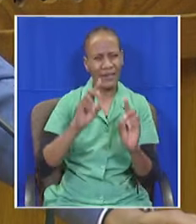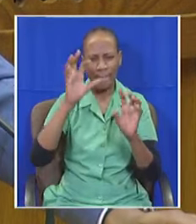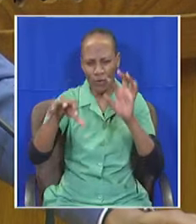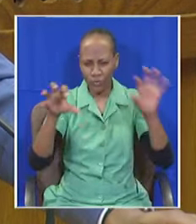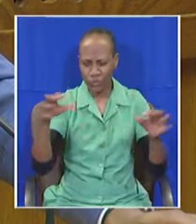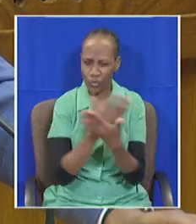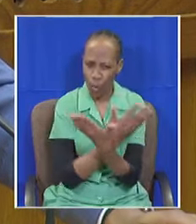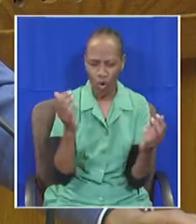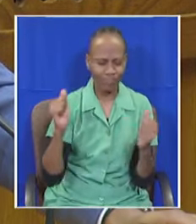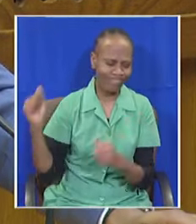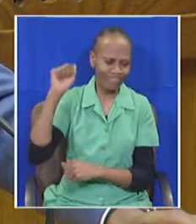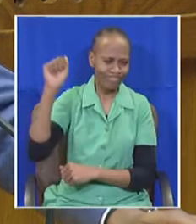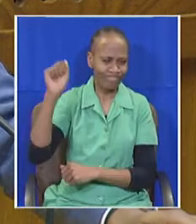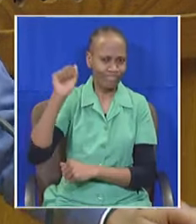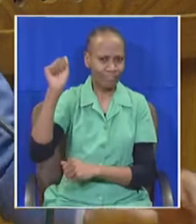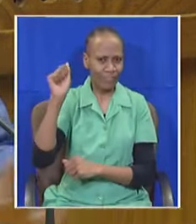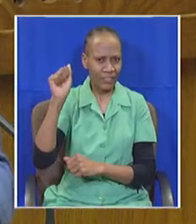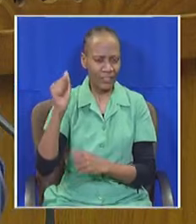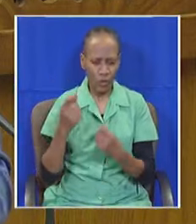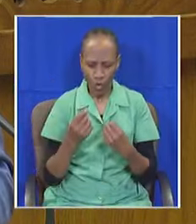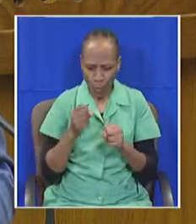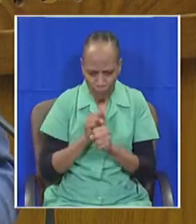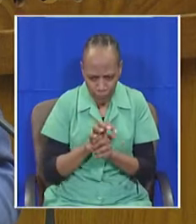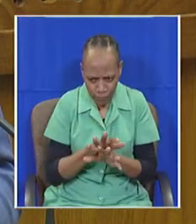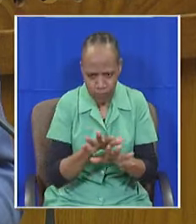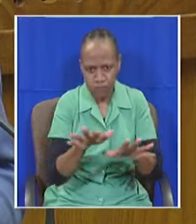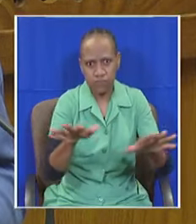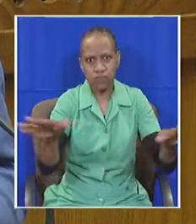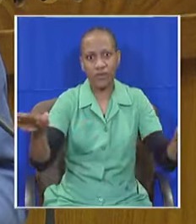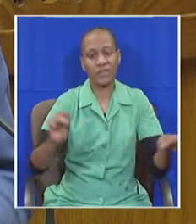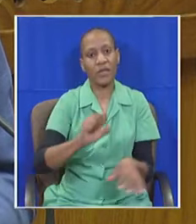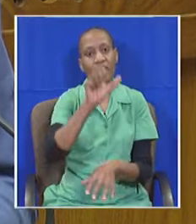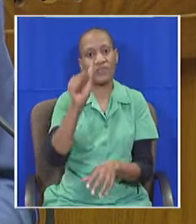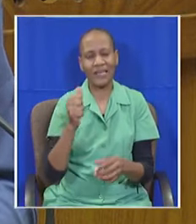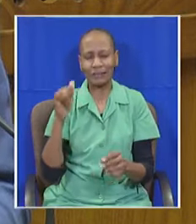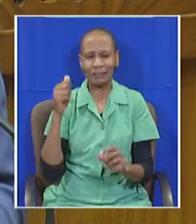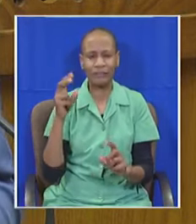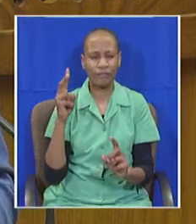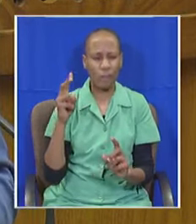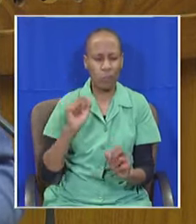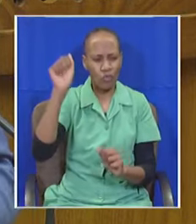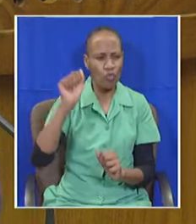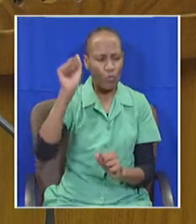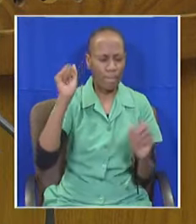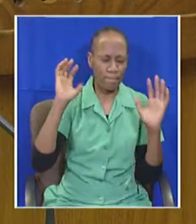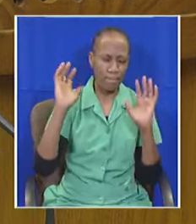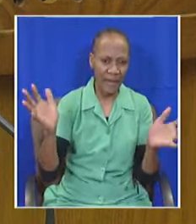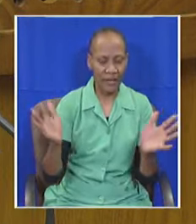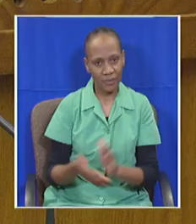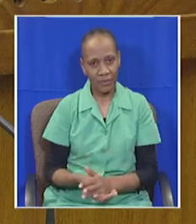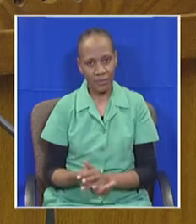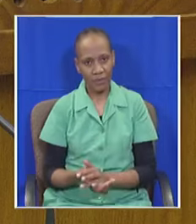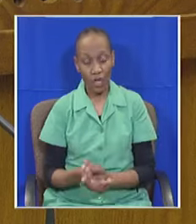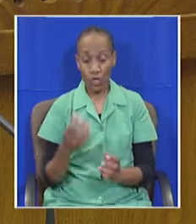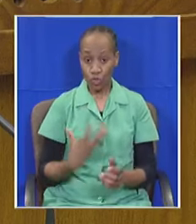Town, and developed into the largest outbreak of violence that South Africa has ever experienced. These were noble and